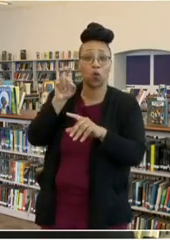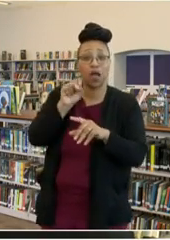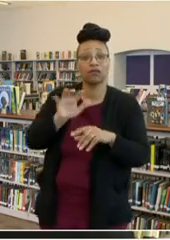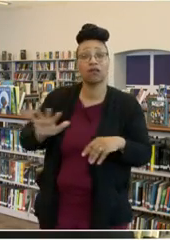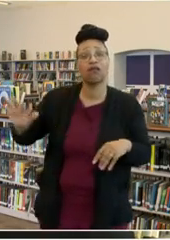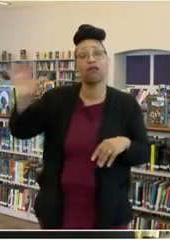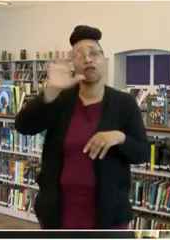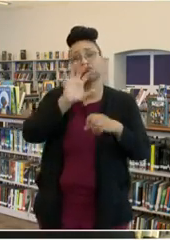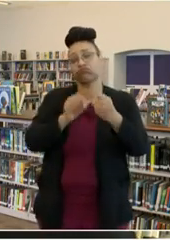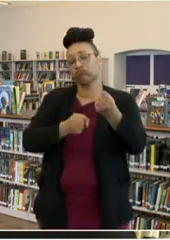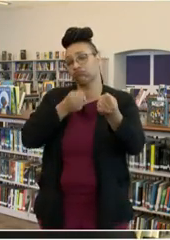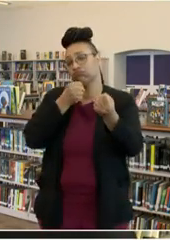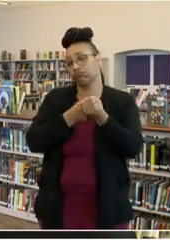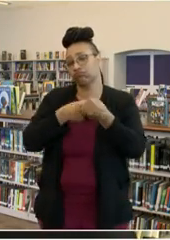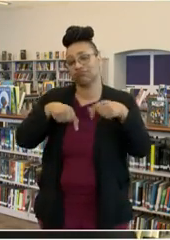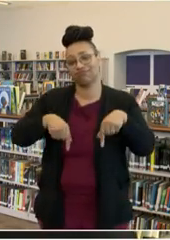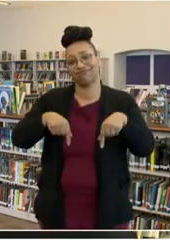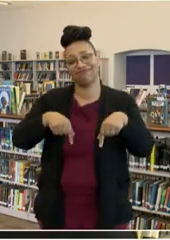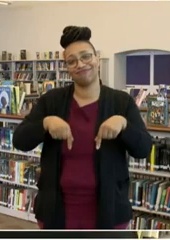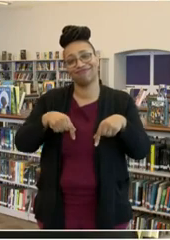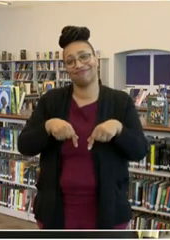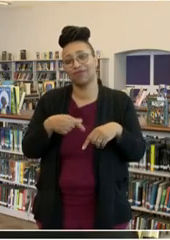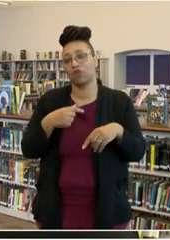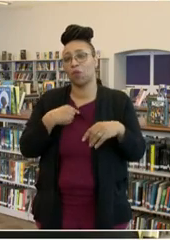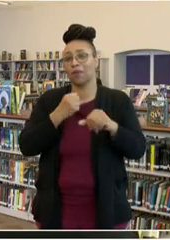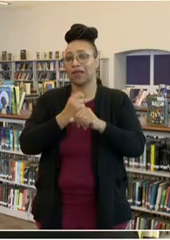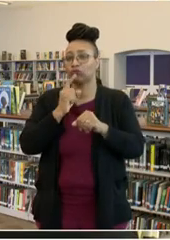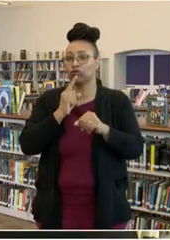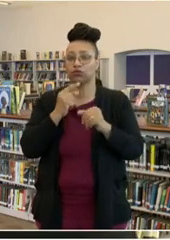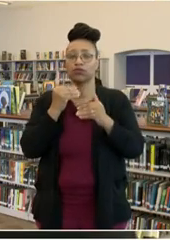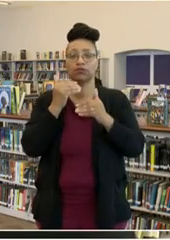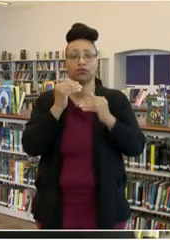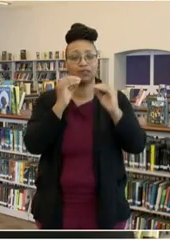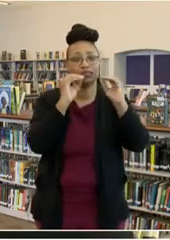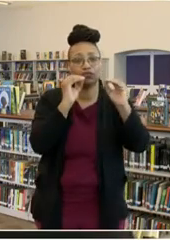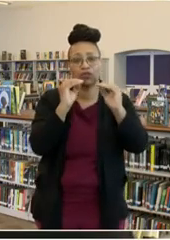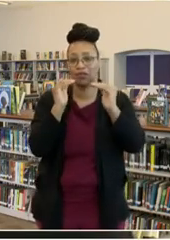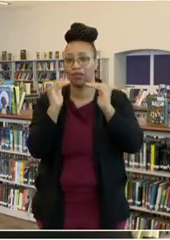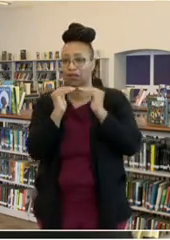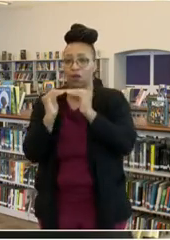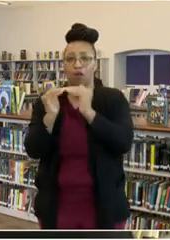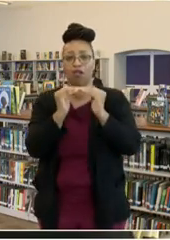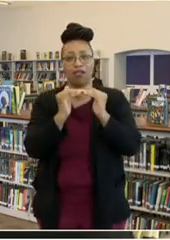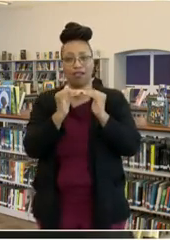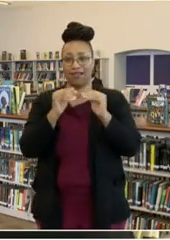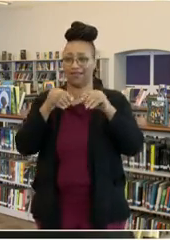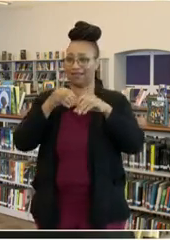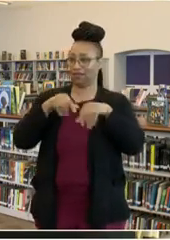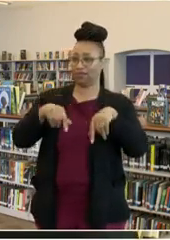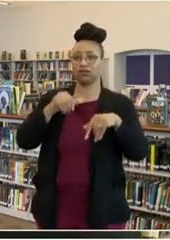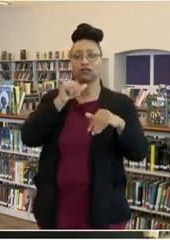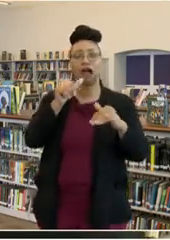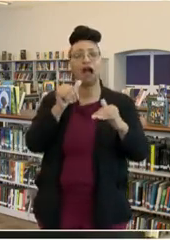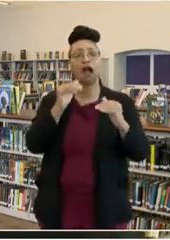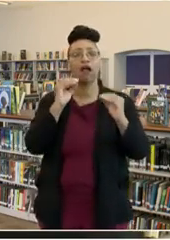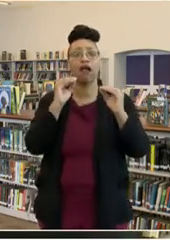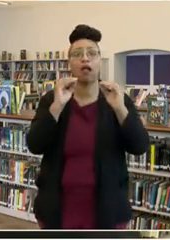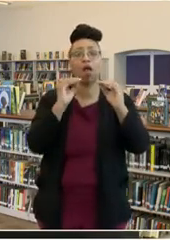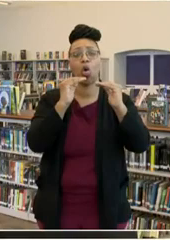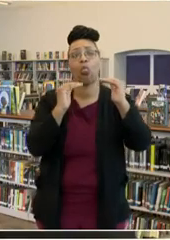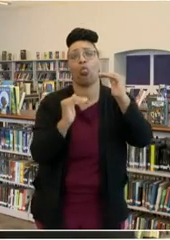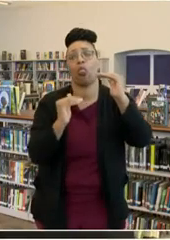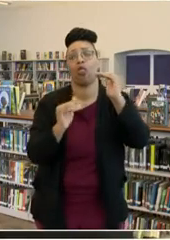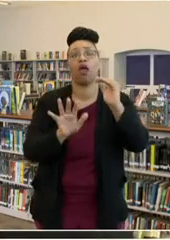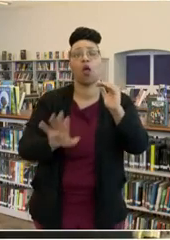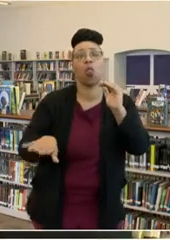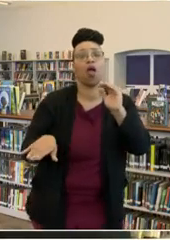sure that we are presenting a balanced approach to the teaching of this country's history. I have another question and off